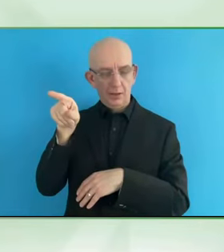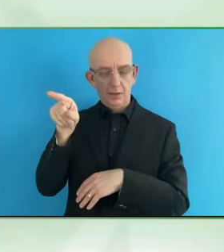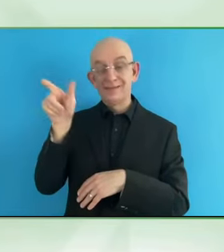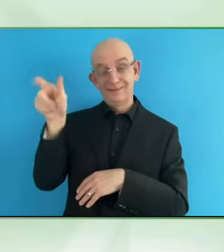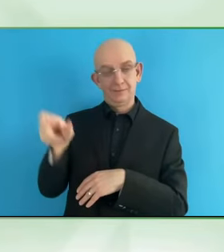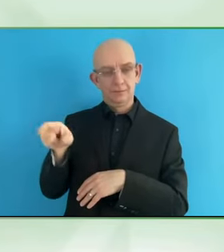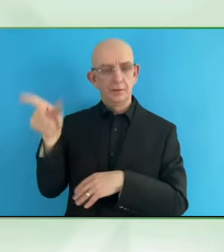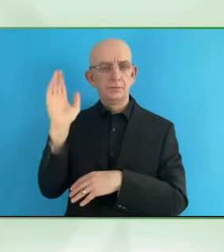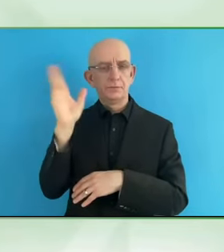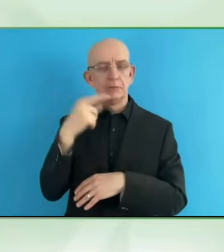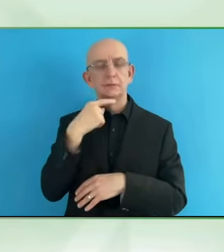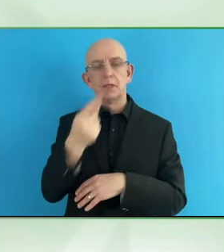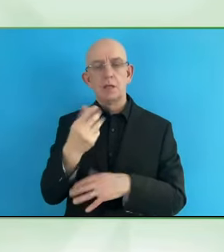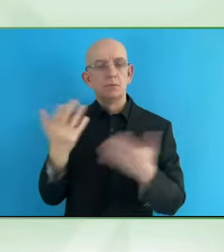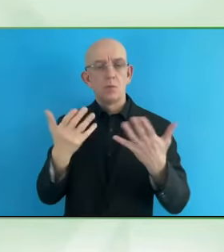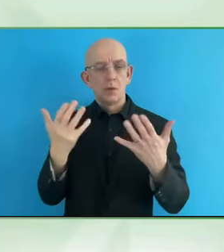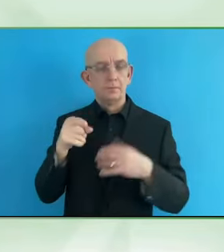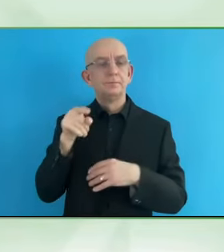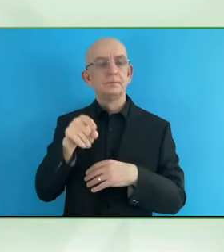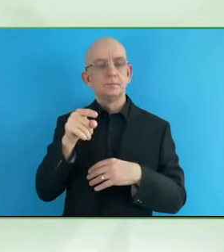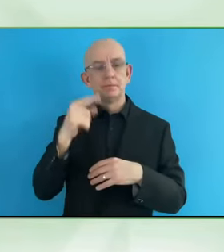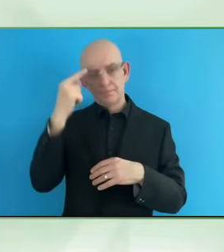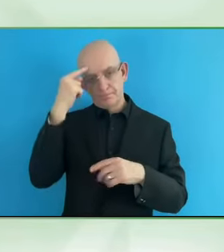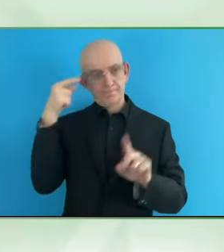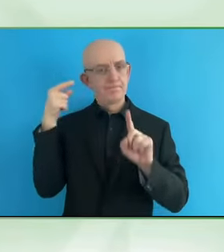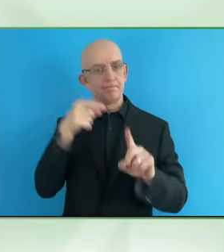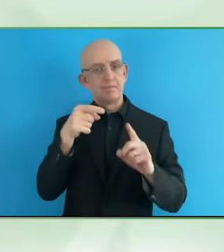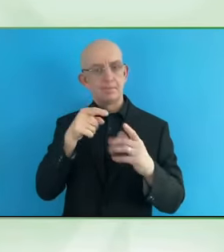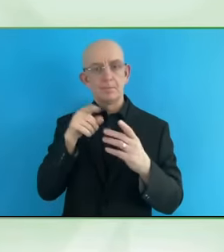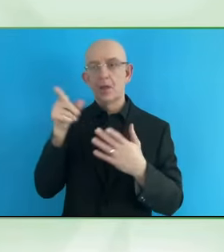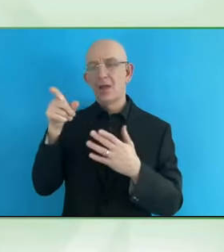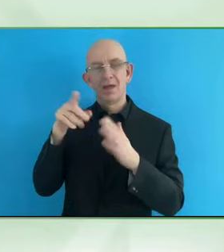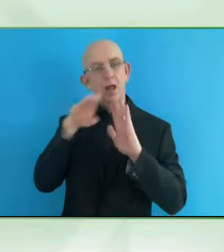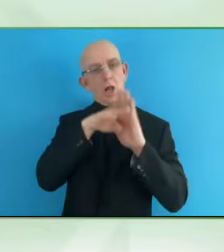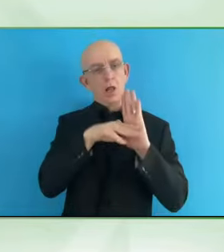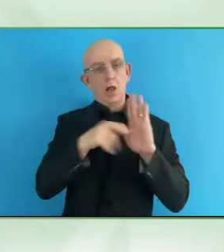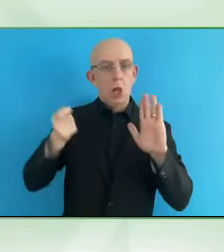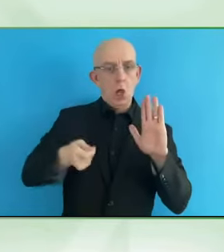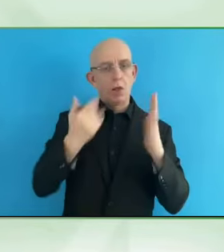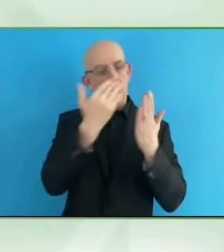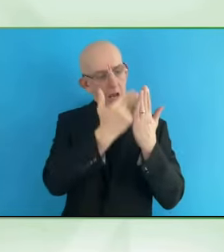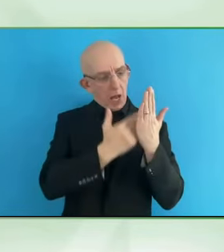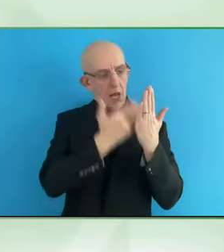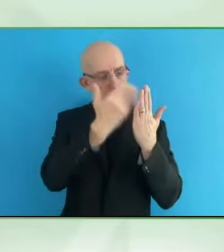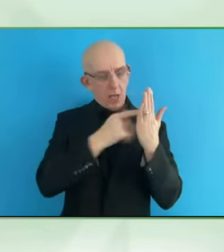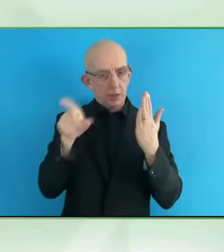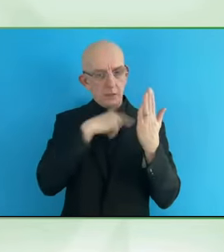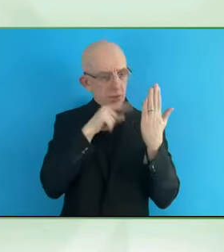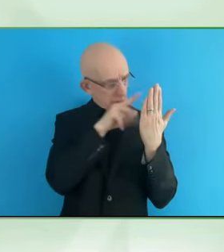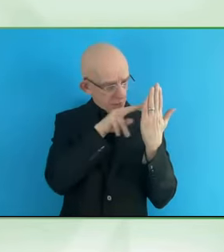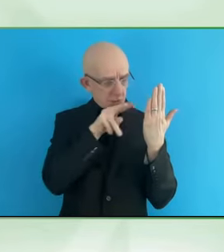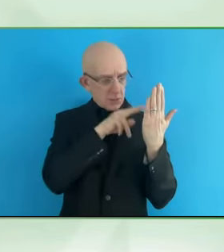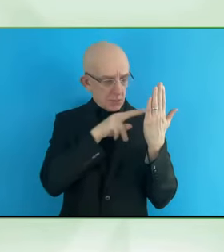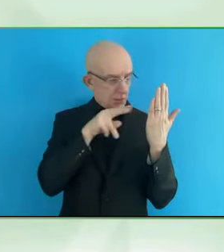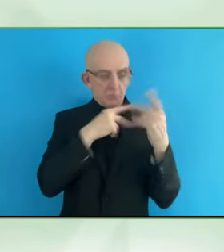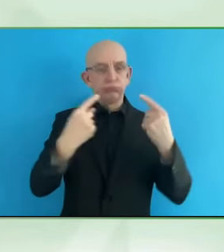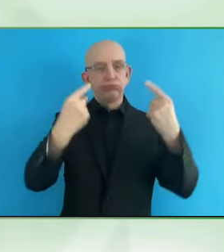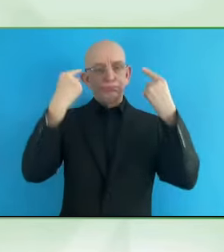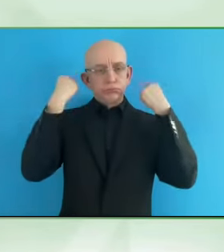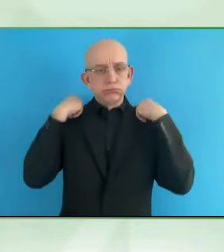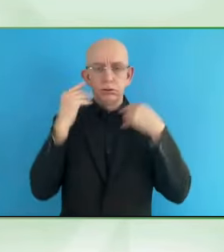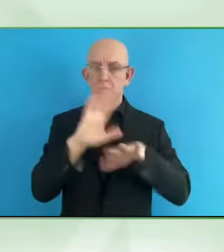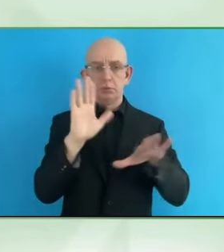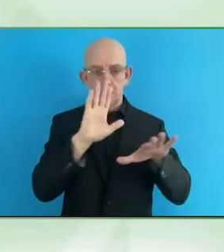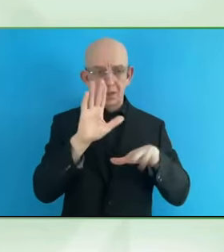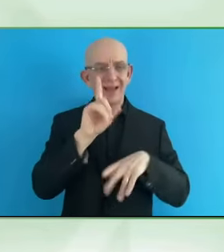change supported? We've heard about a program of continuous professional development, which, of